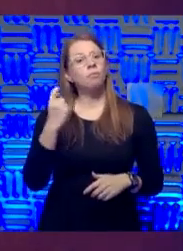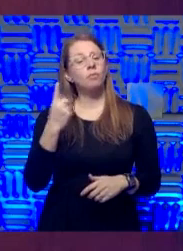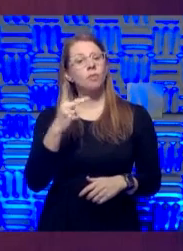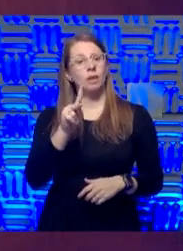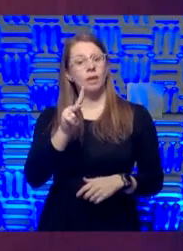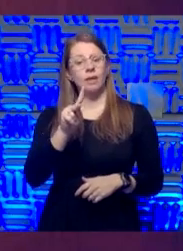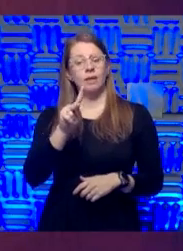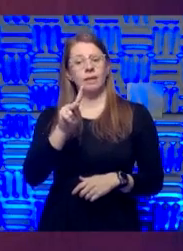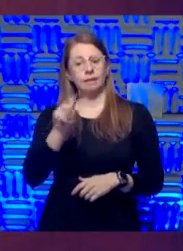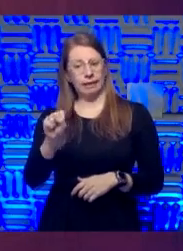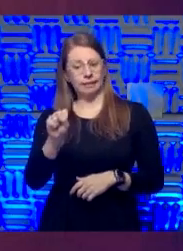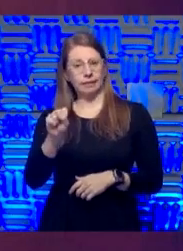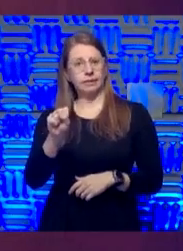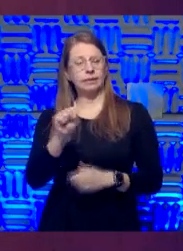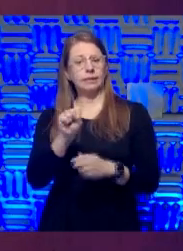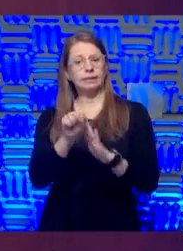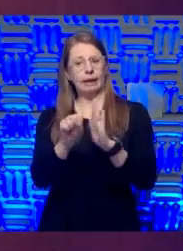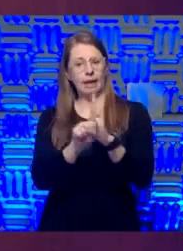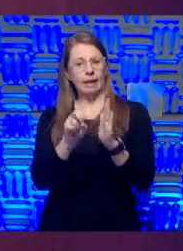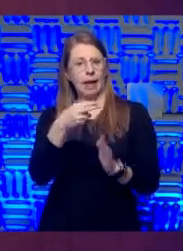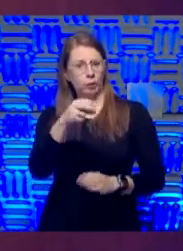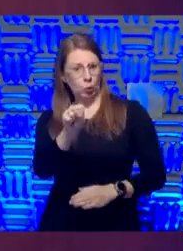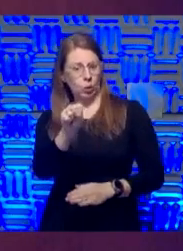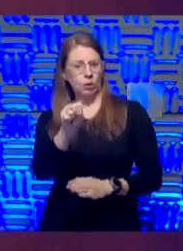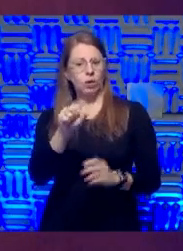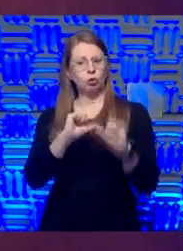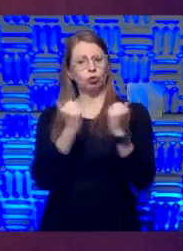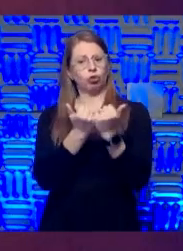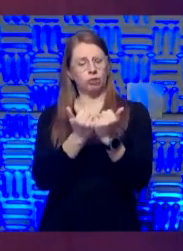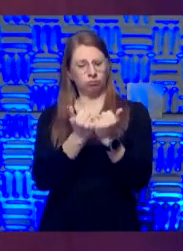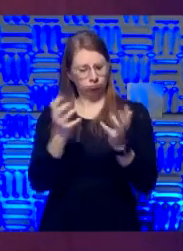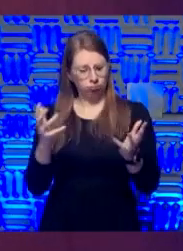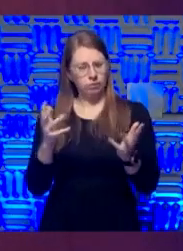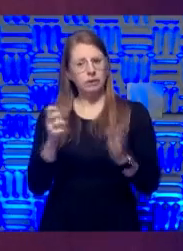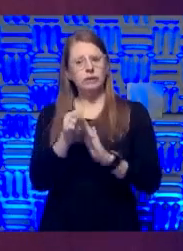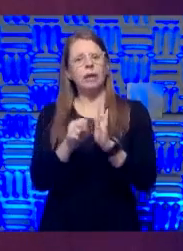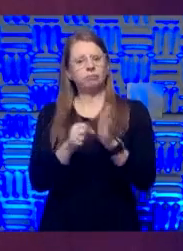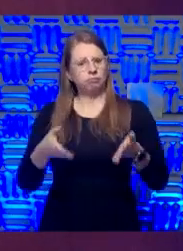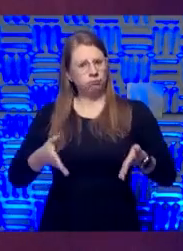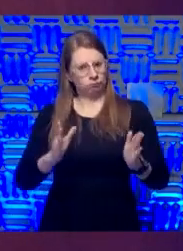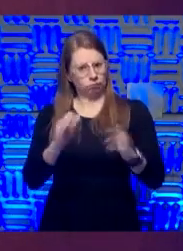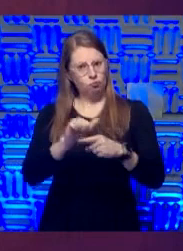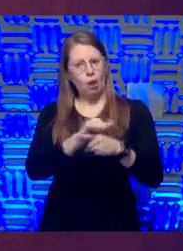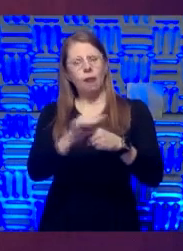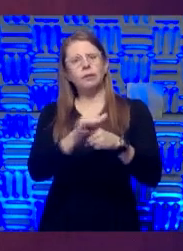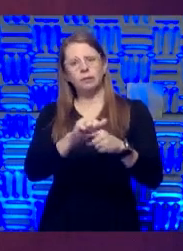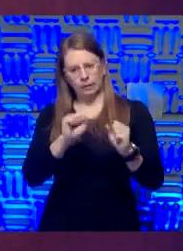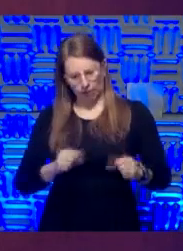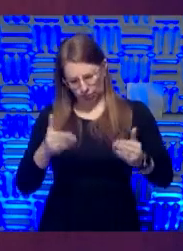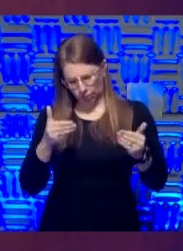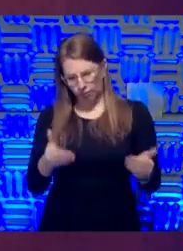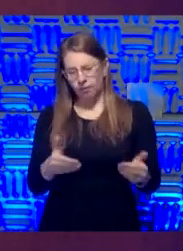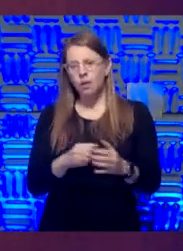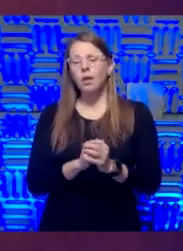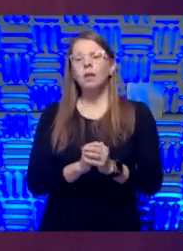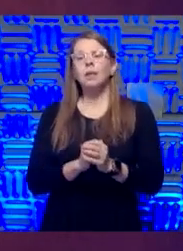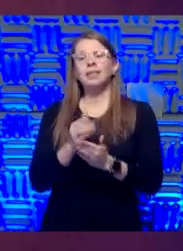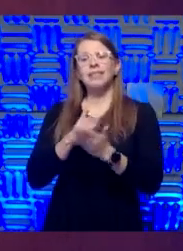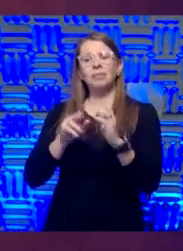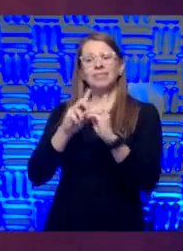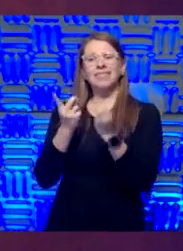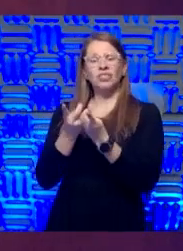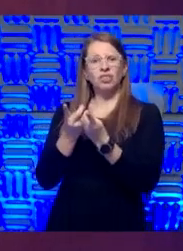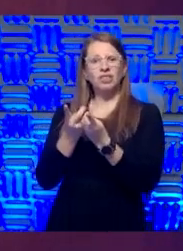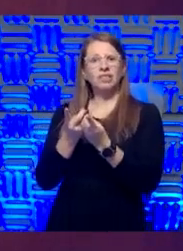Athletics Association allowed schools throughout the state of Kansas to initiate practices, and different schools and districts have decided on different